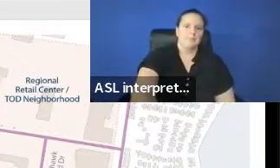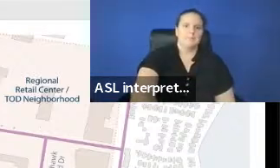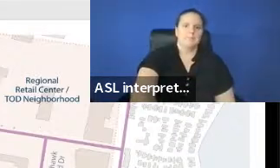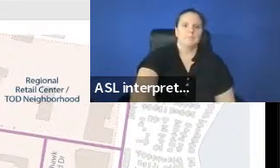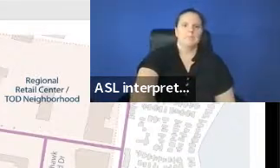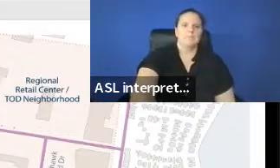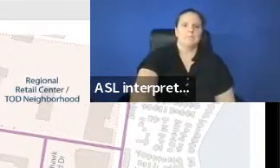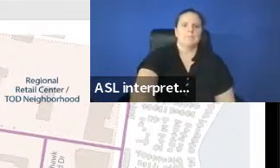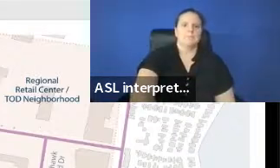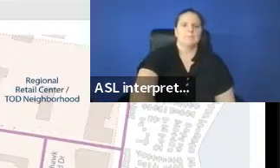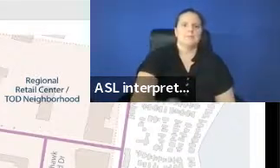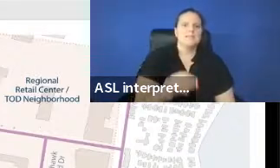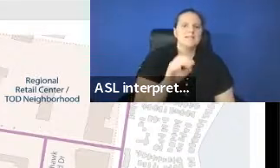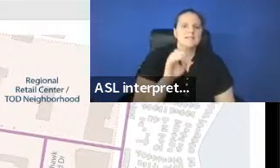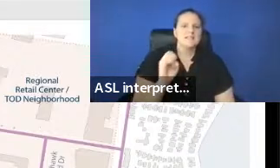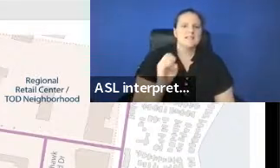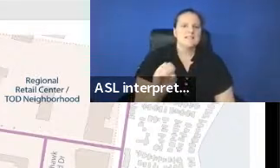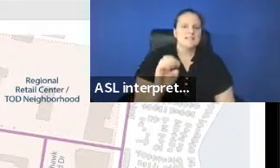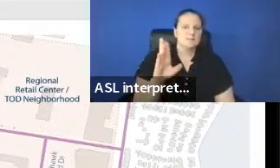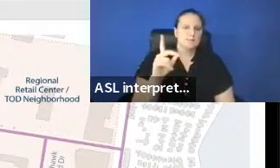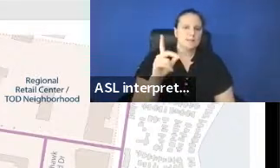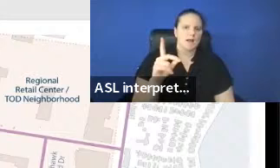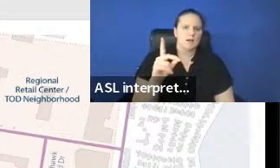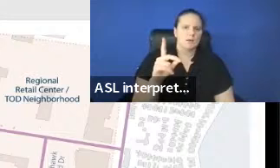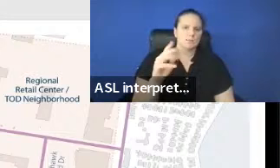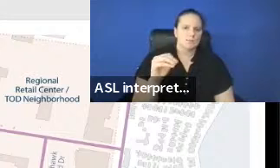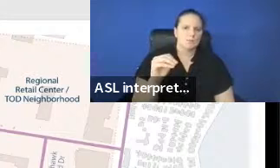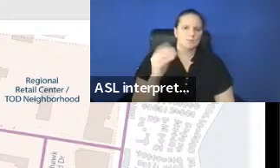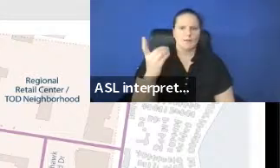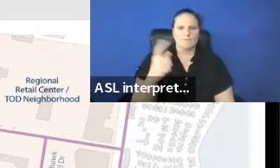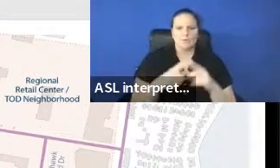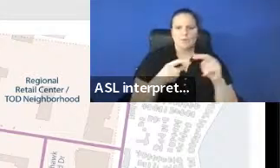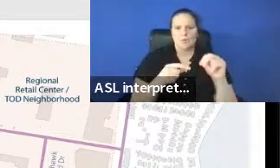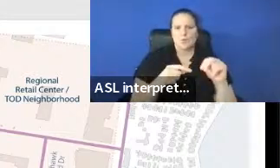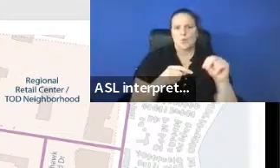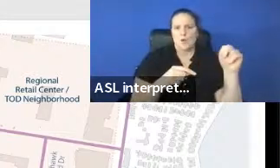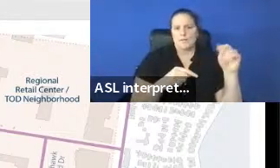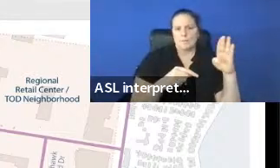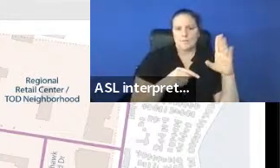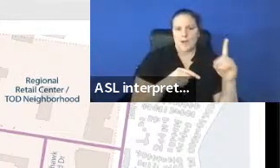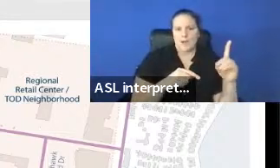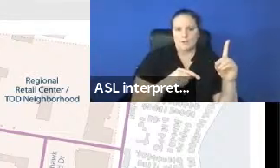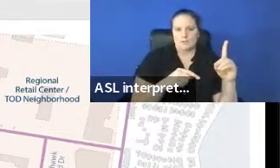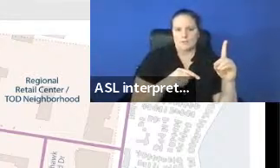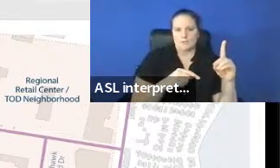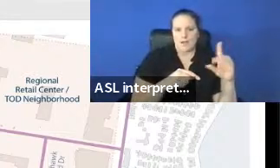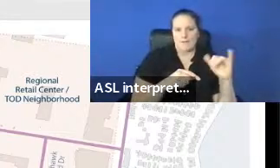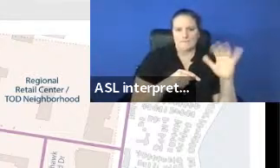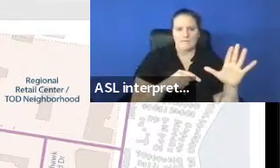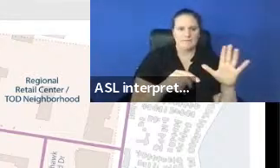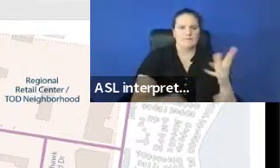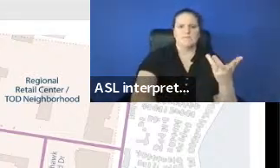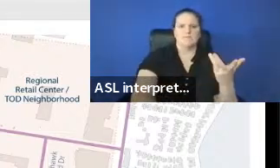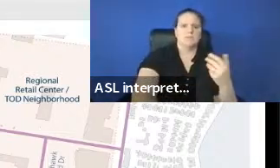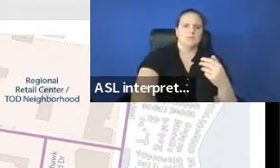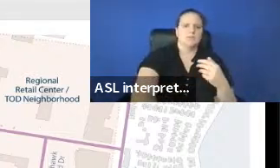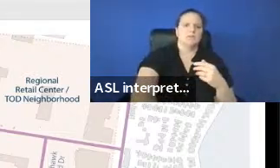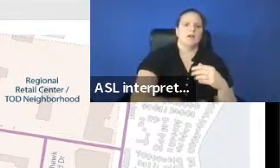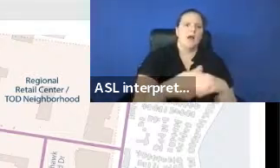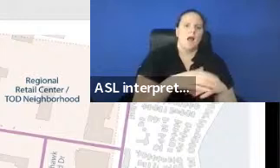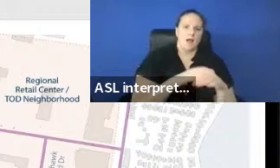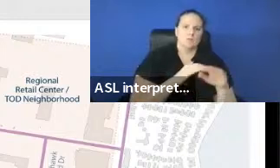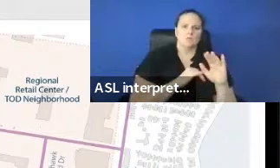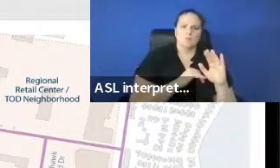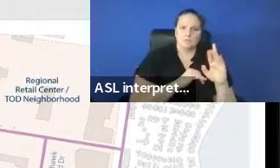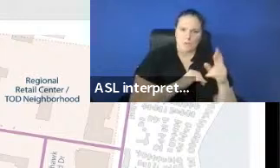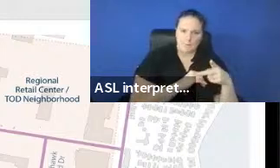eastbound Marine Drive to northbound I-5. So that would not go through any intersections. It's just flyover ramp, go northbound